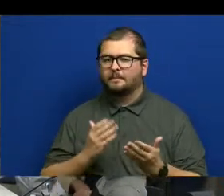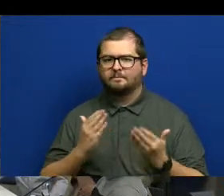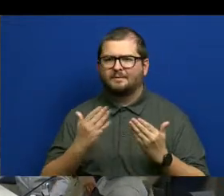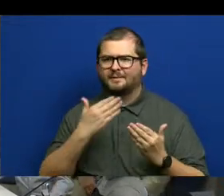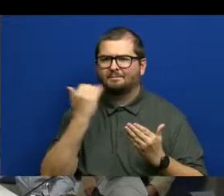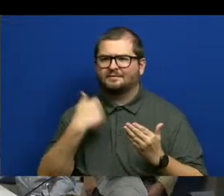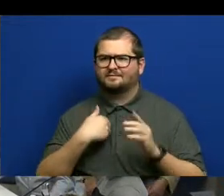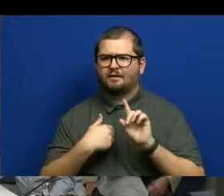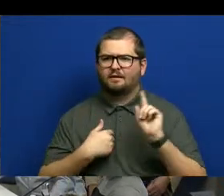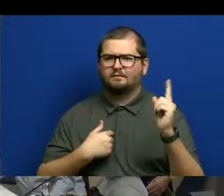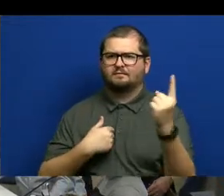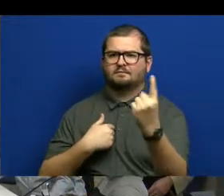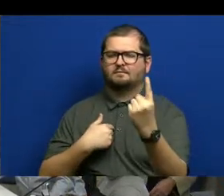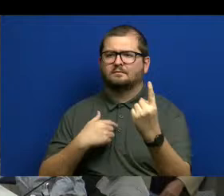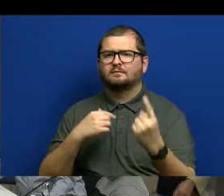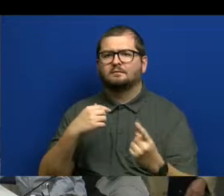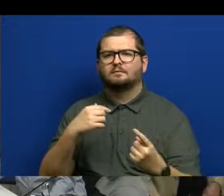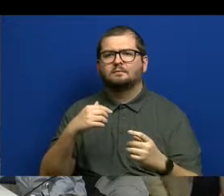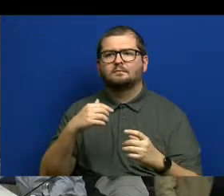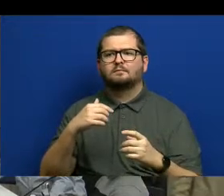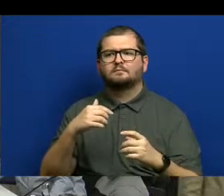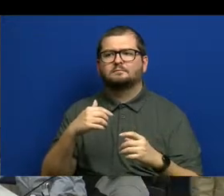I go to the podium as well.